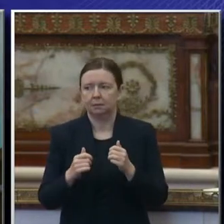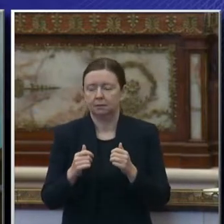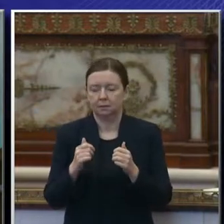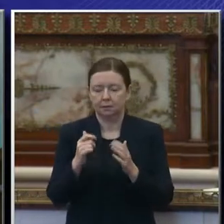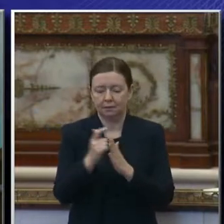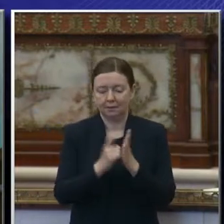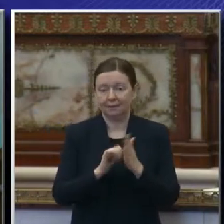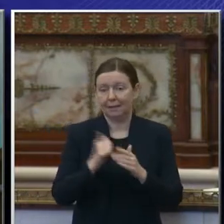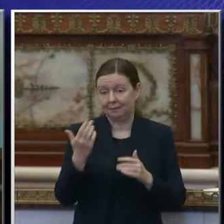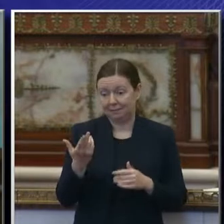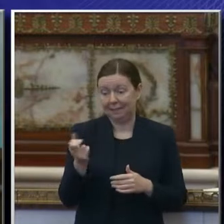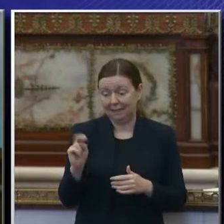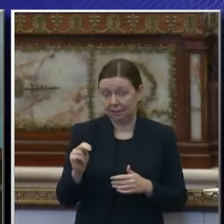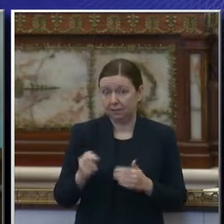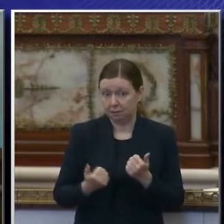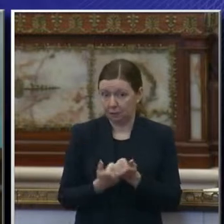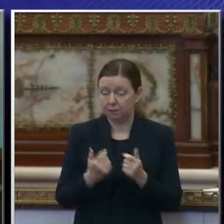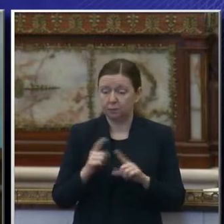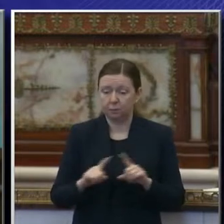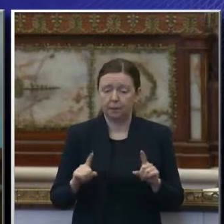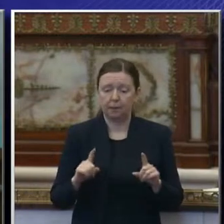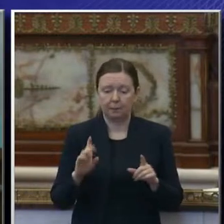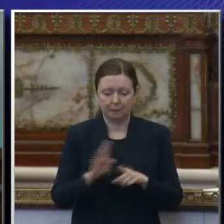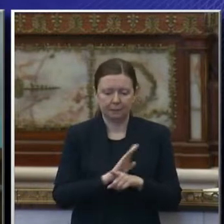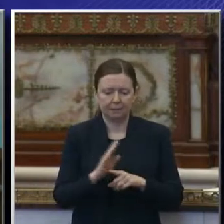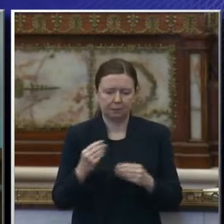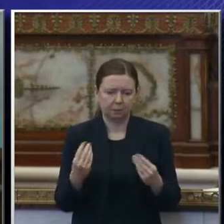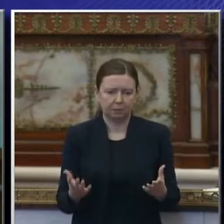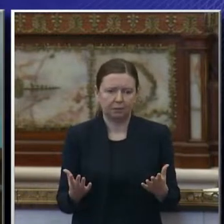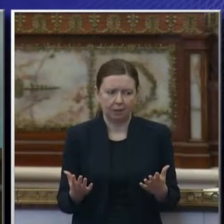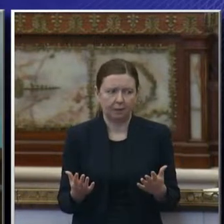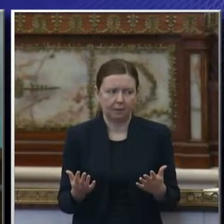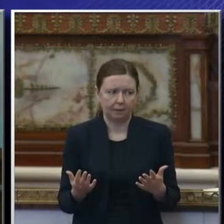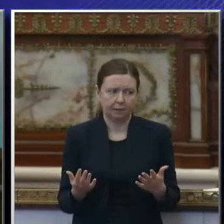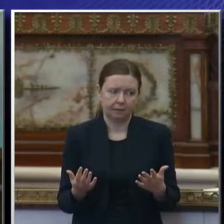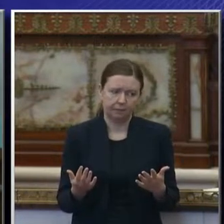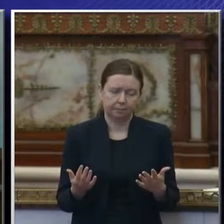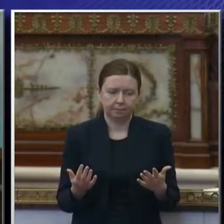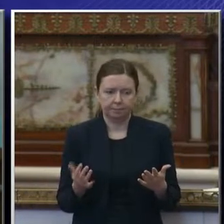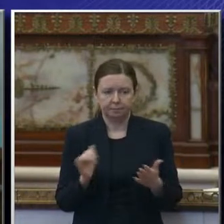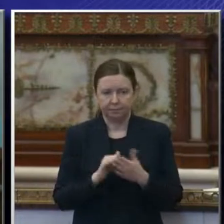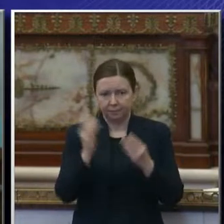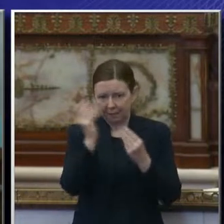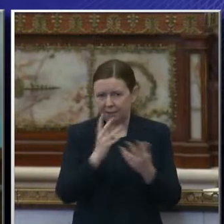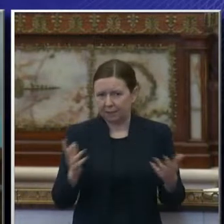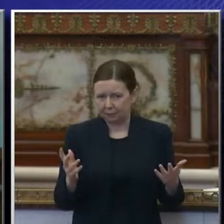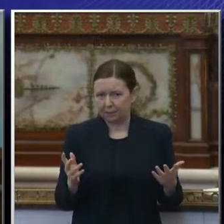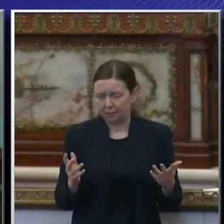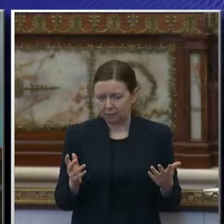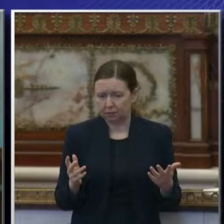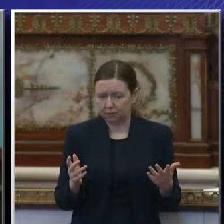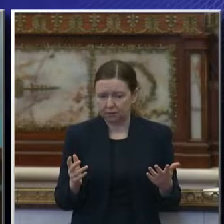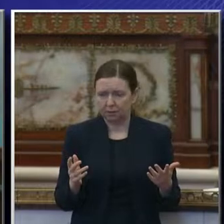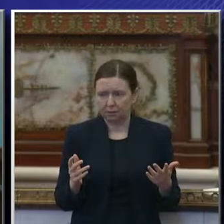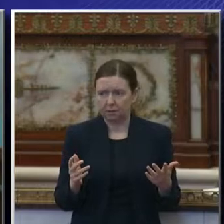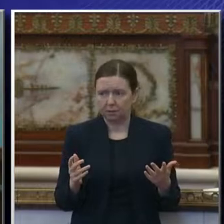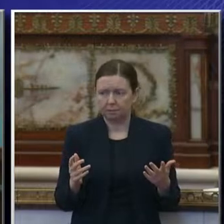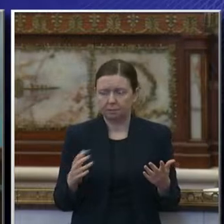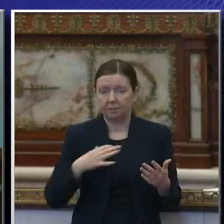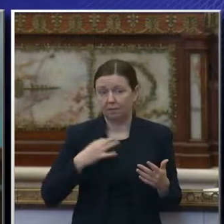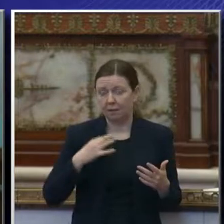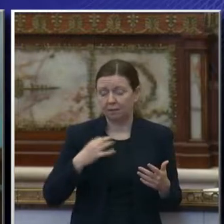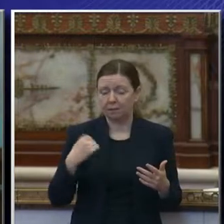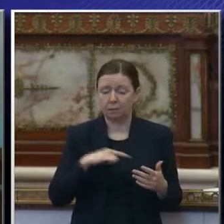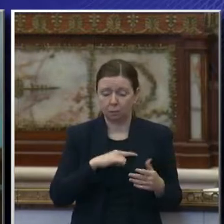sponsored. But businesses do sort of provide that information. It's on a voluntary basis. We in